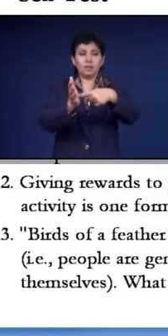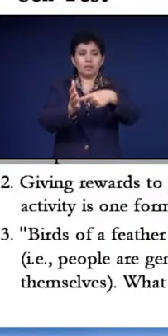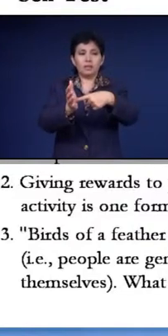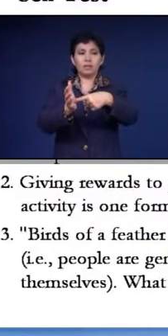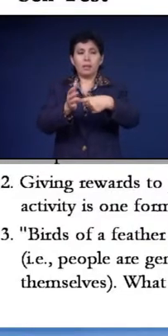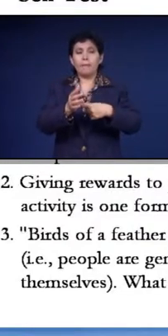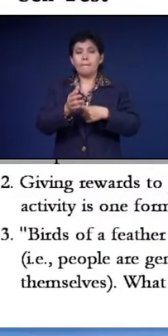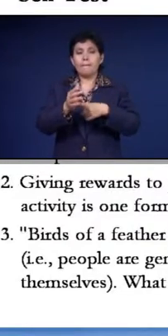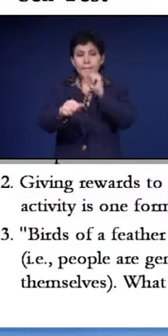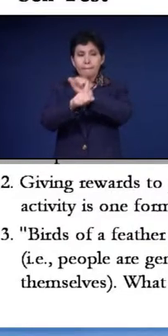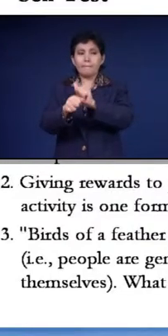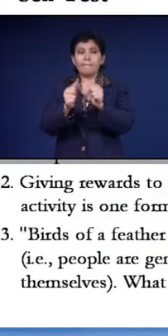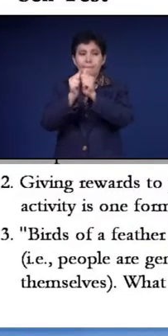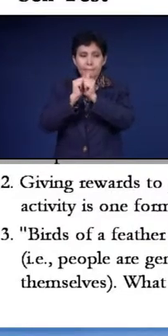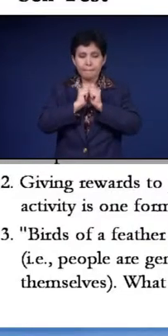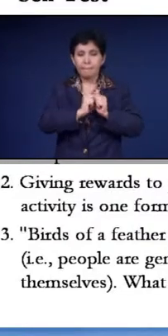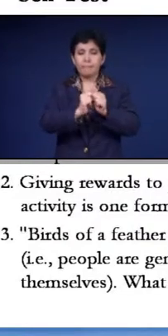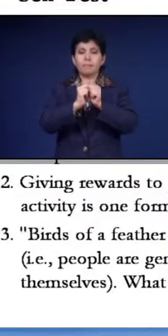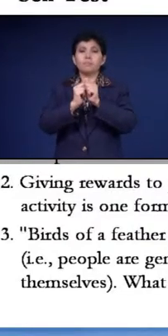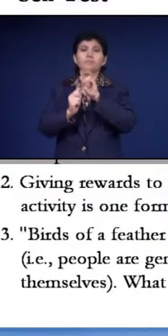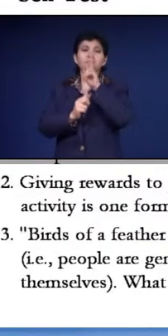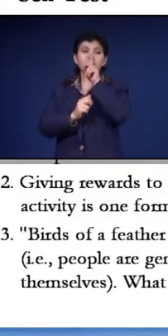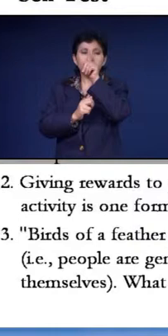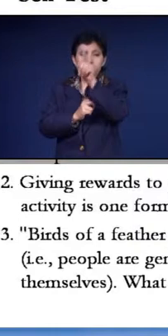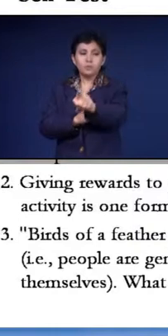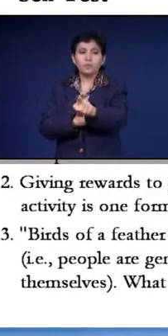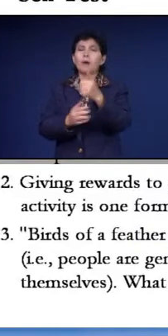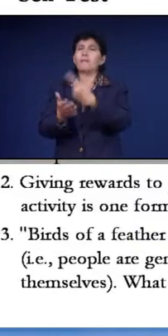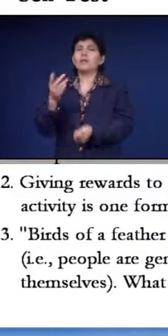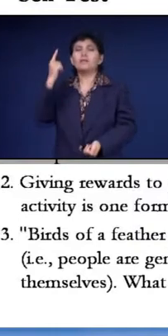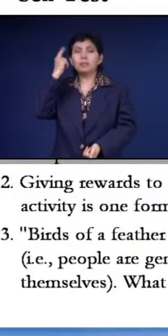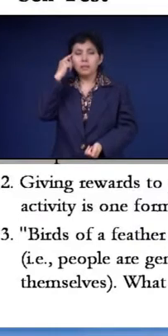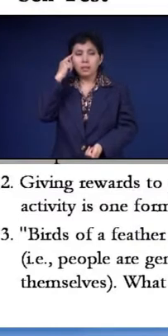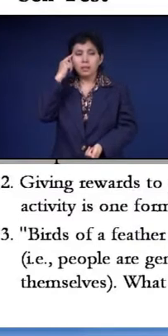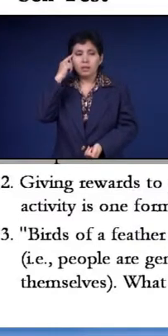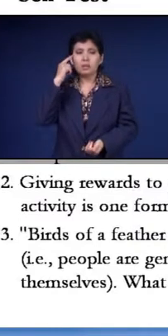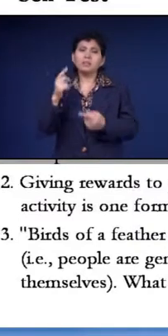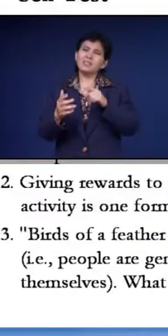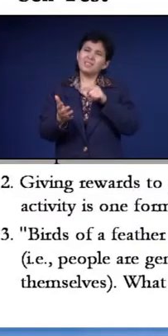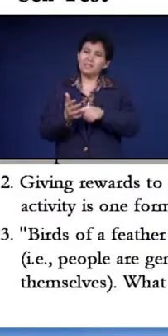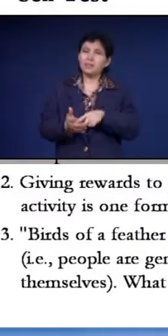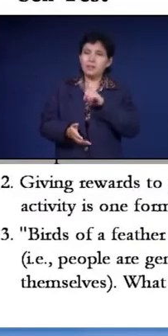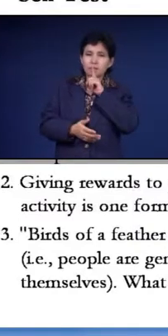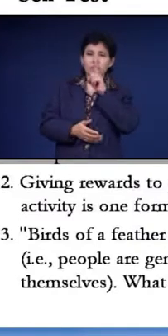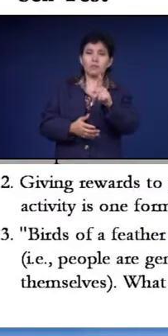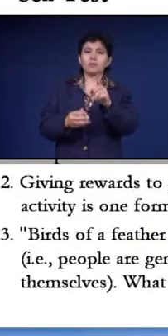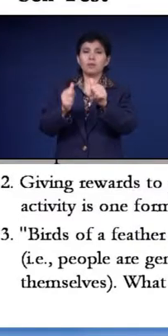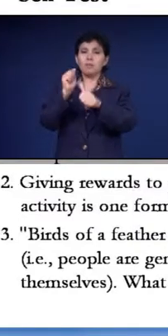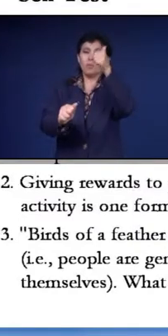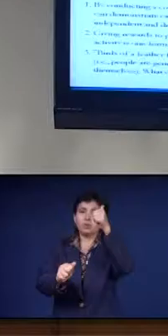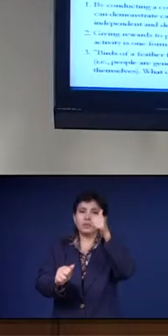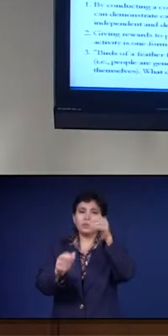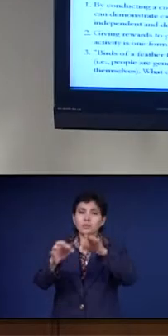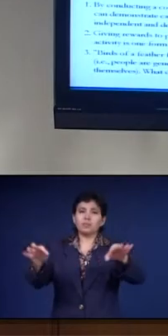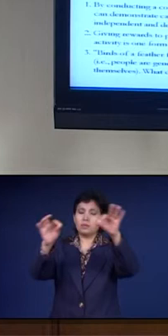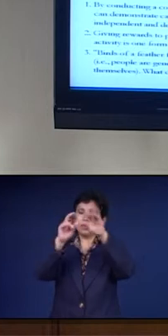a feather flock together is considered as true. So what do you think? It is true. And the most important is you have to look